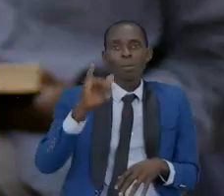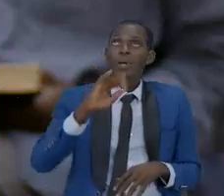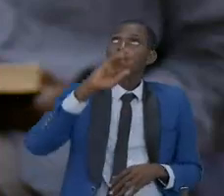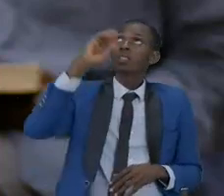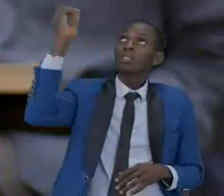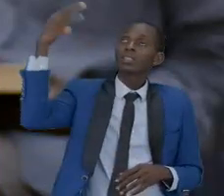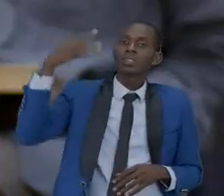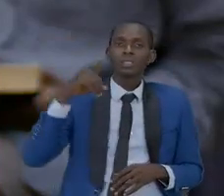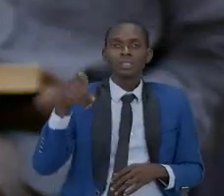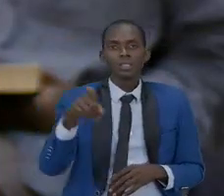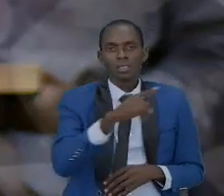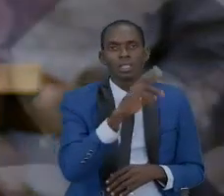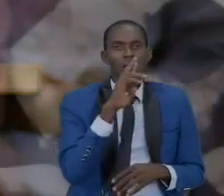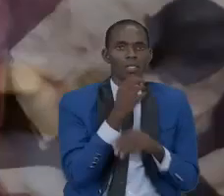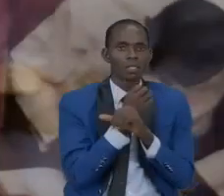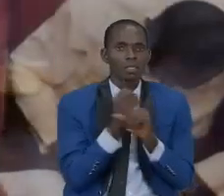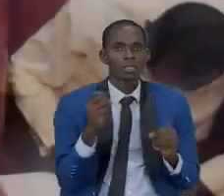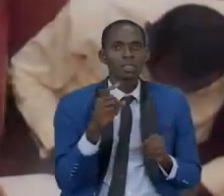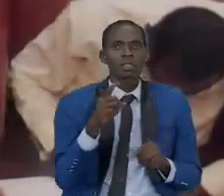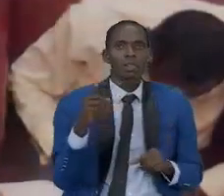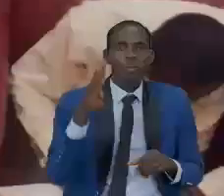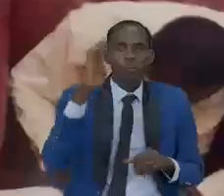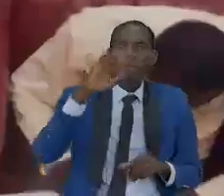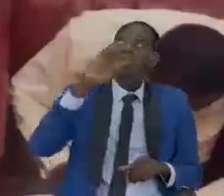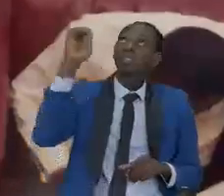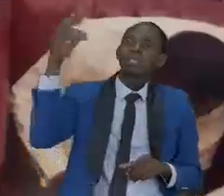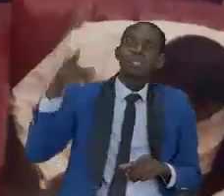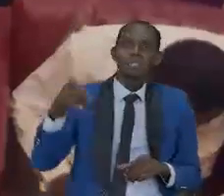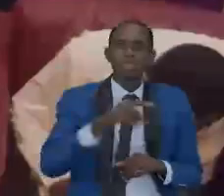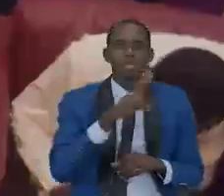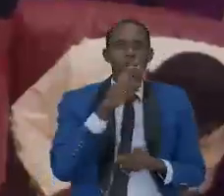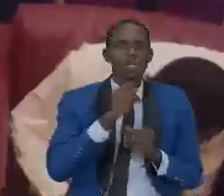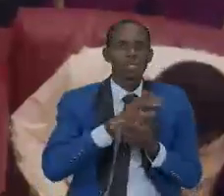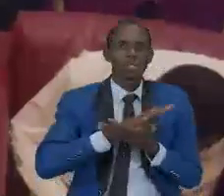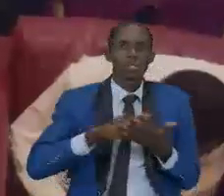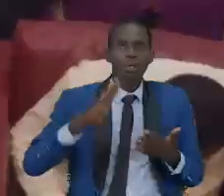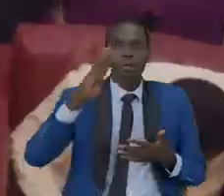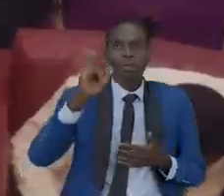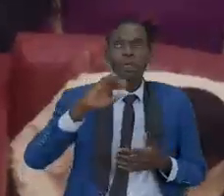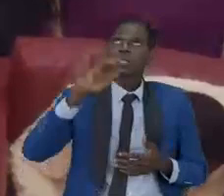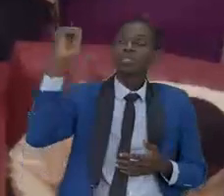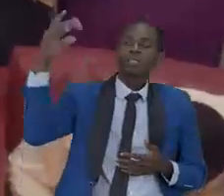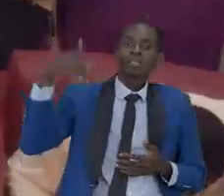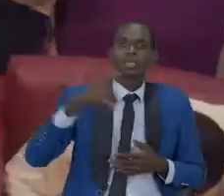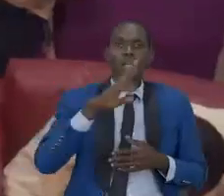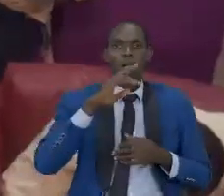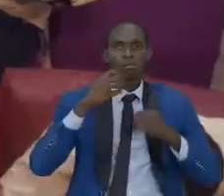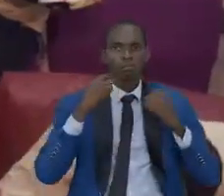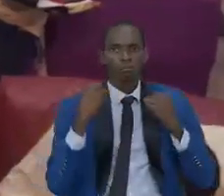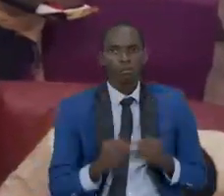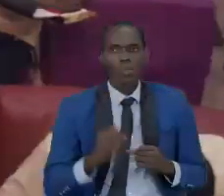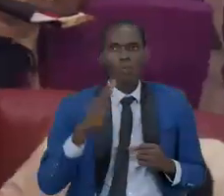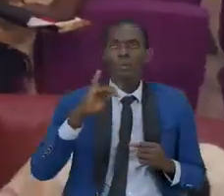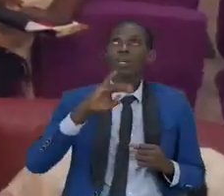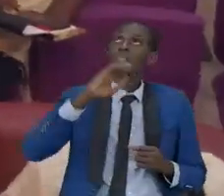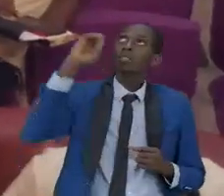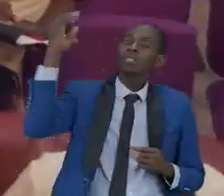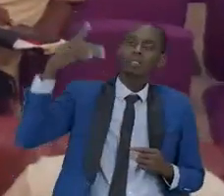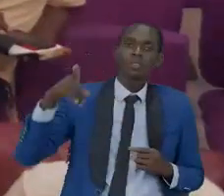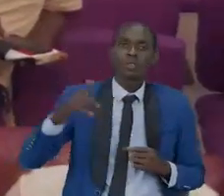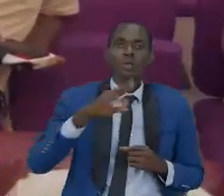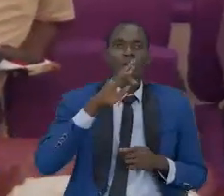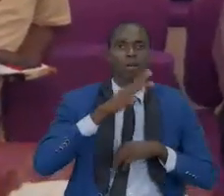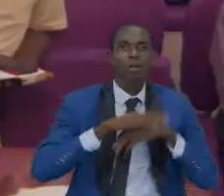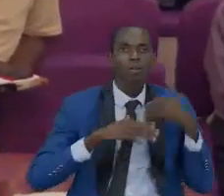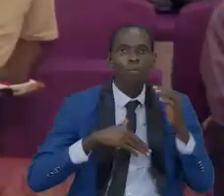saved by grace you're Sanctified by Grace You Are strengthened by Grace you are suckered the